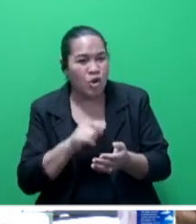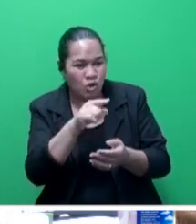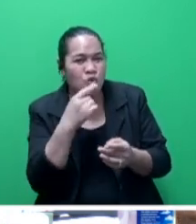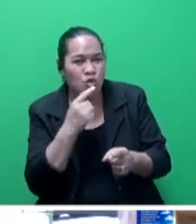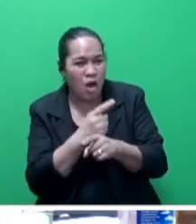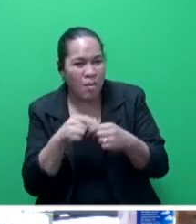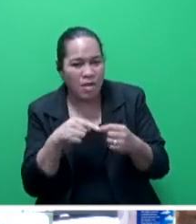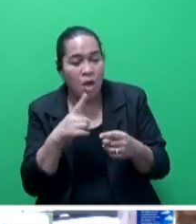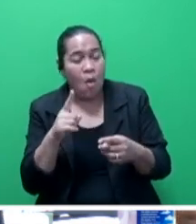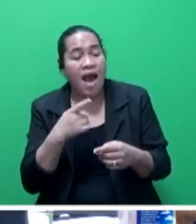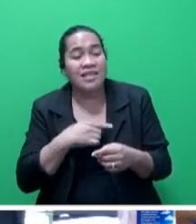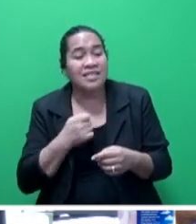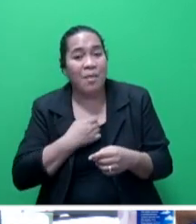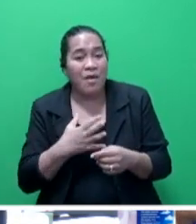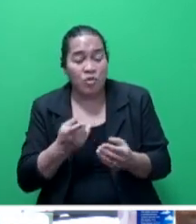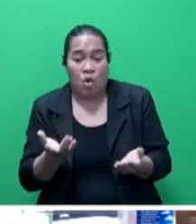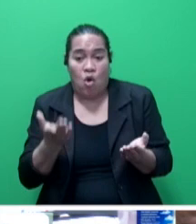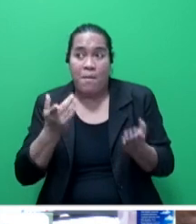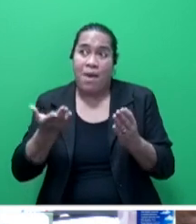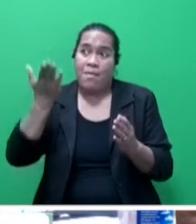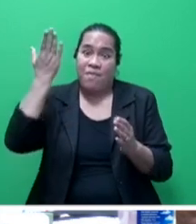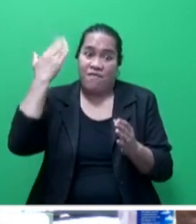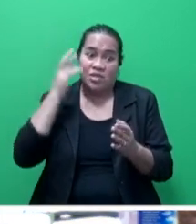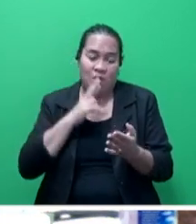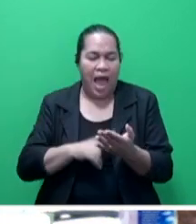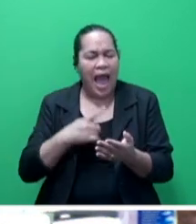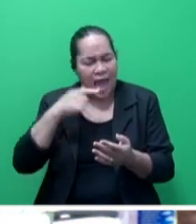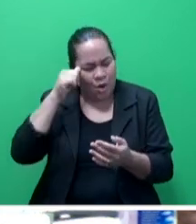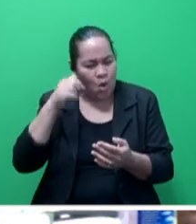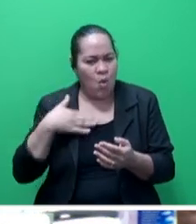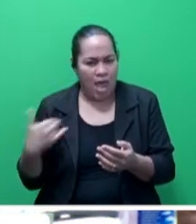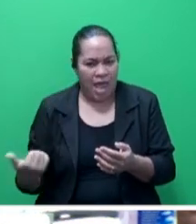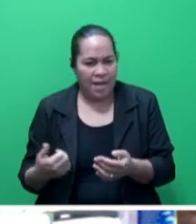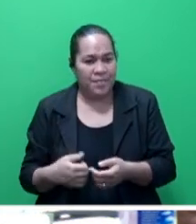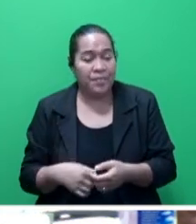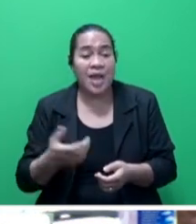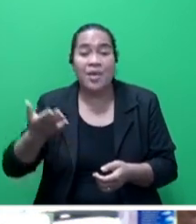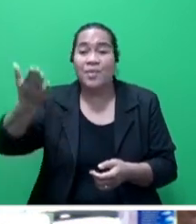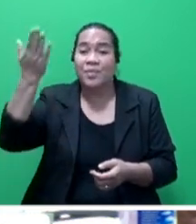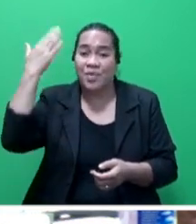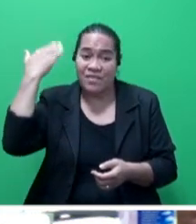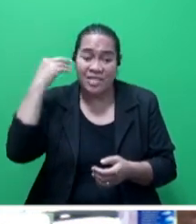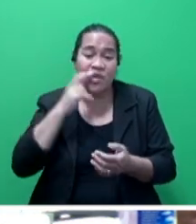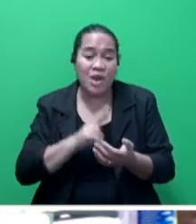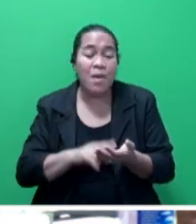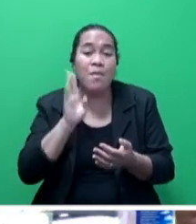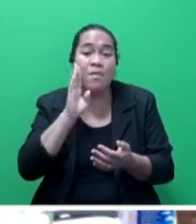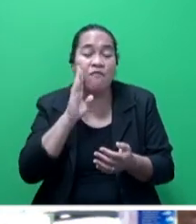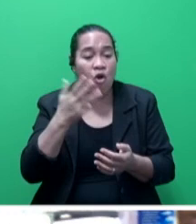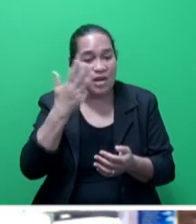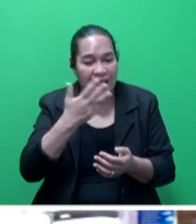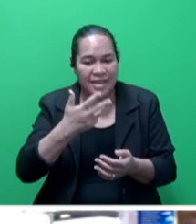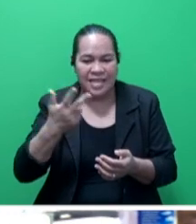what is surprising compared to the previous report, I know this very well, Mr. Speaker, sir. In the previous report before the